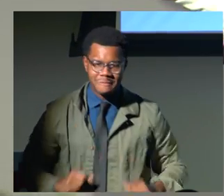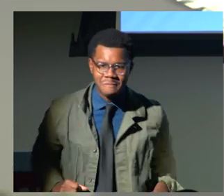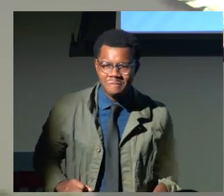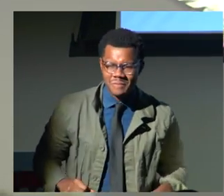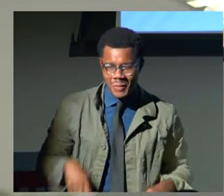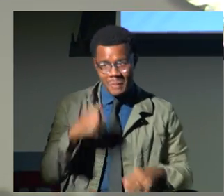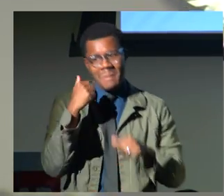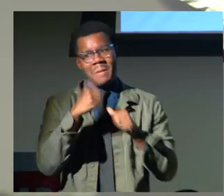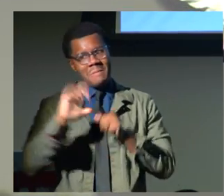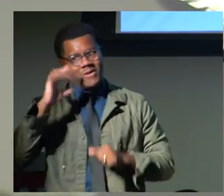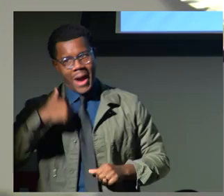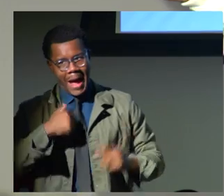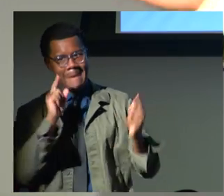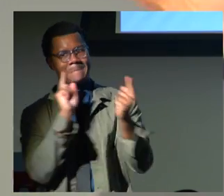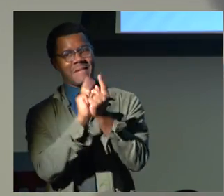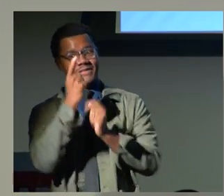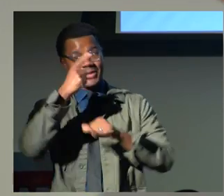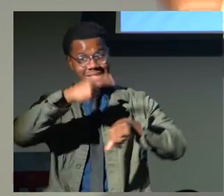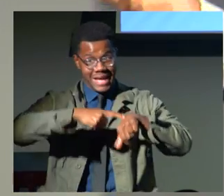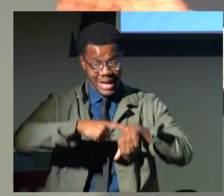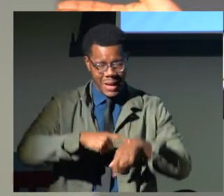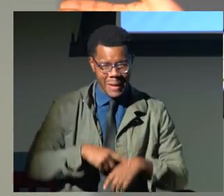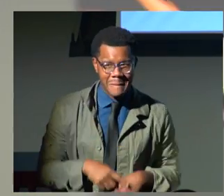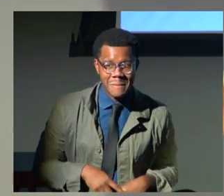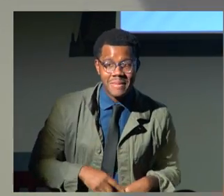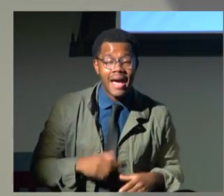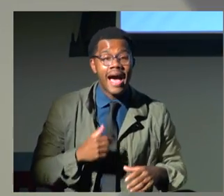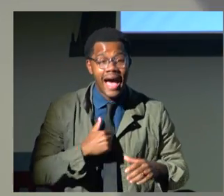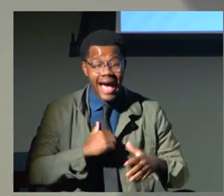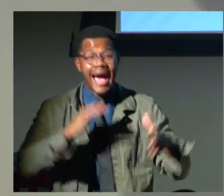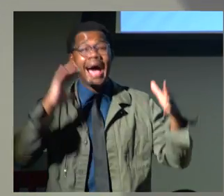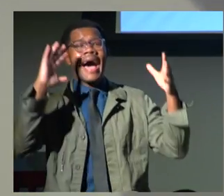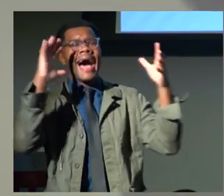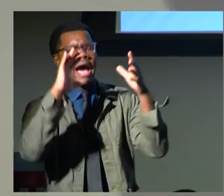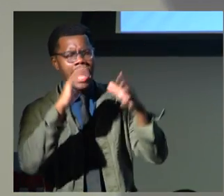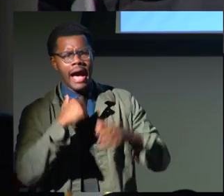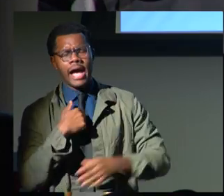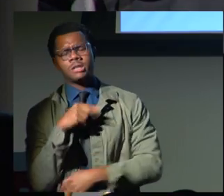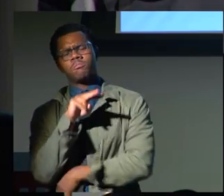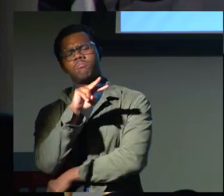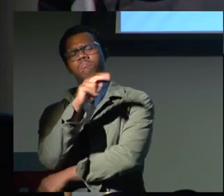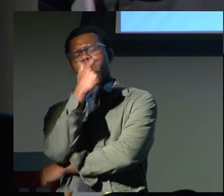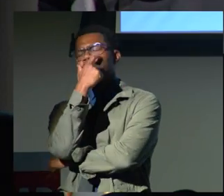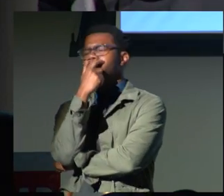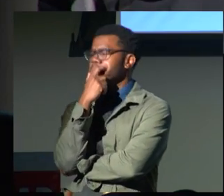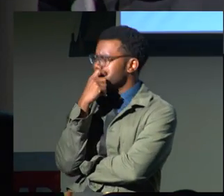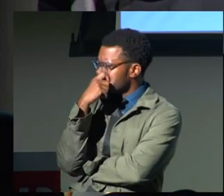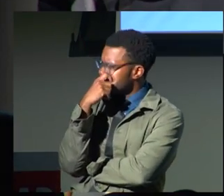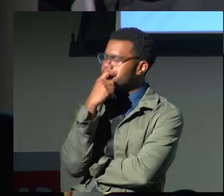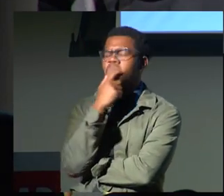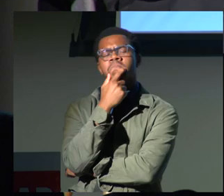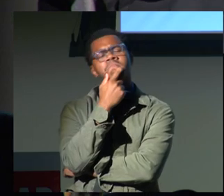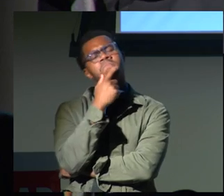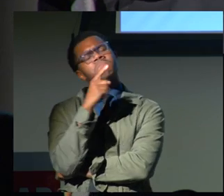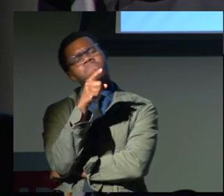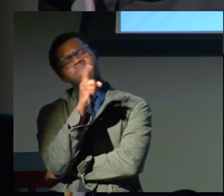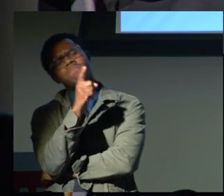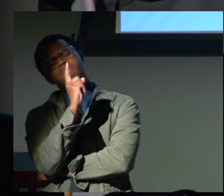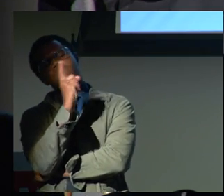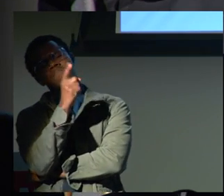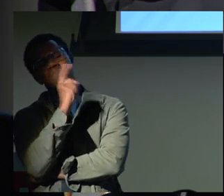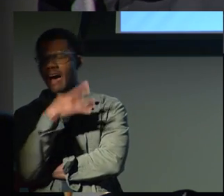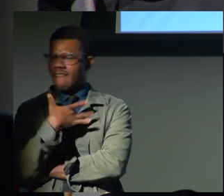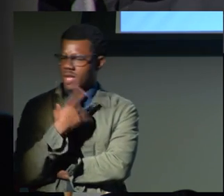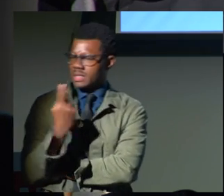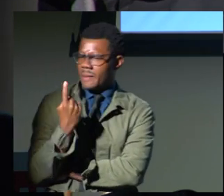for the first time, Donna, before we spoke, I had a sense about you. I felt something about you. One